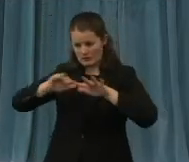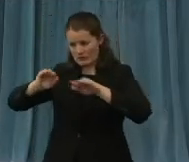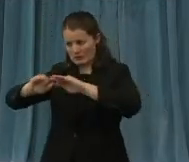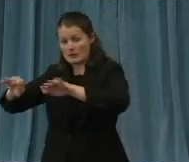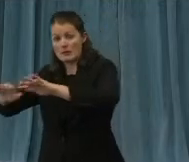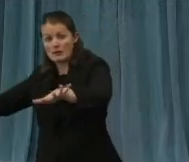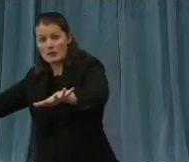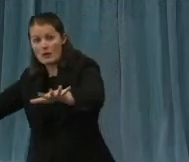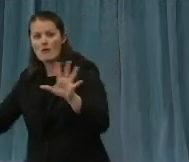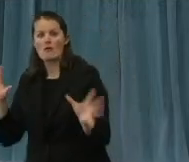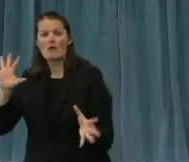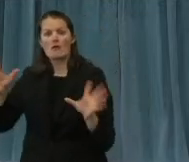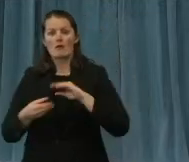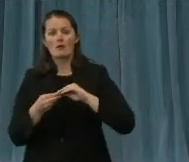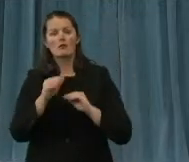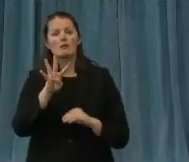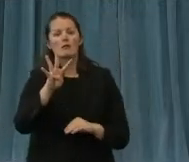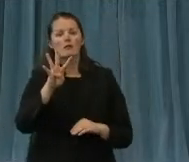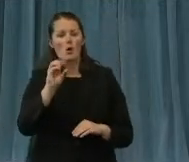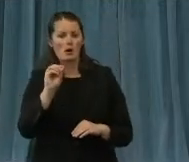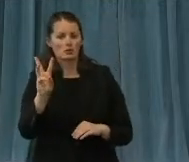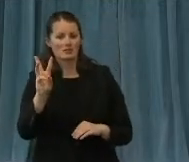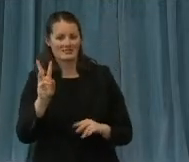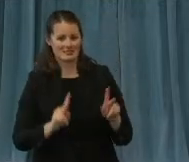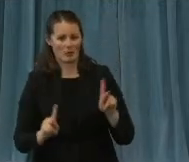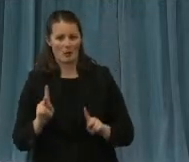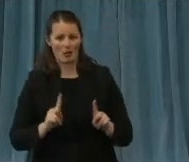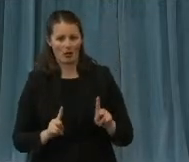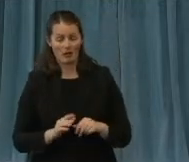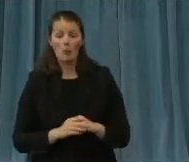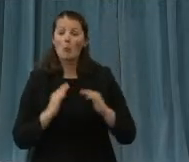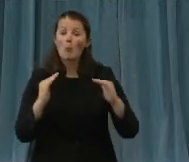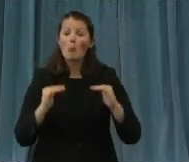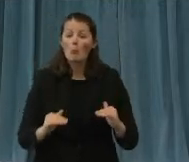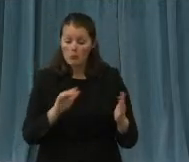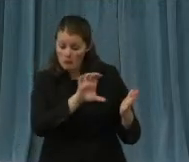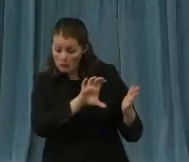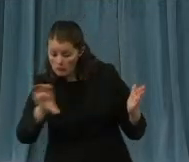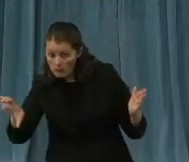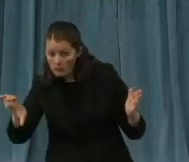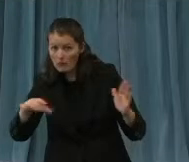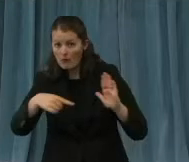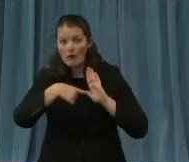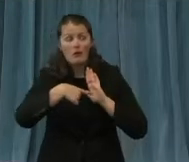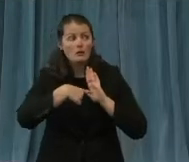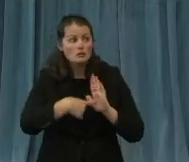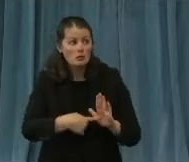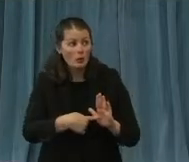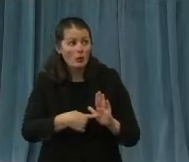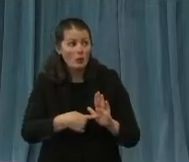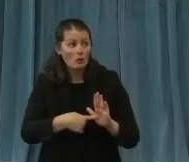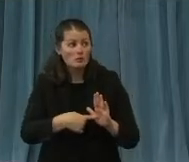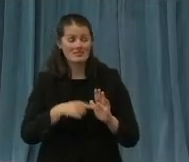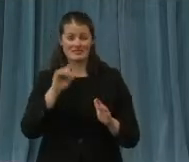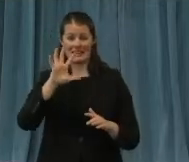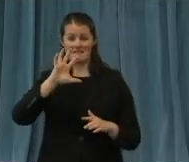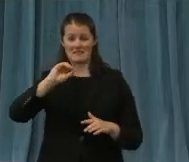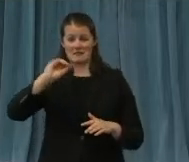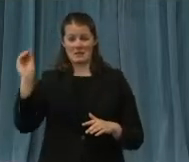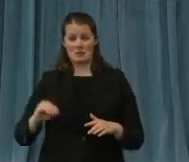COVID-19. The bottom picture shows what would happen if we had even 50% less exposure due to social